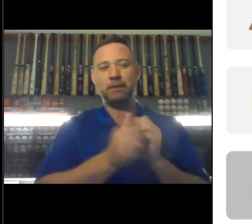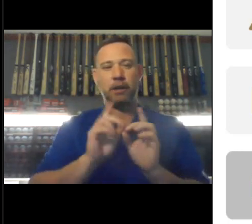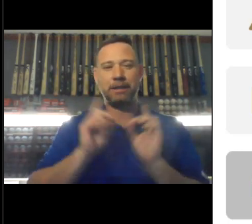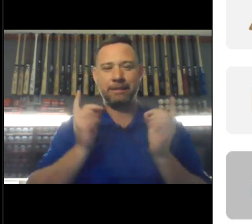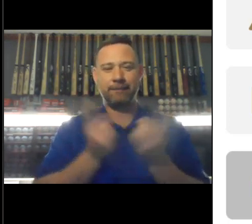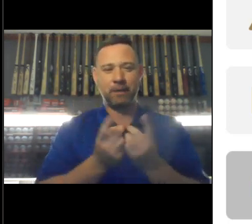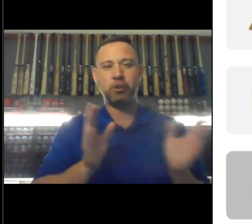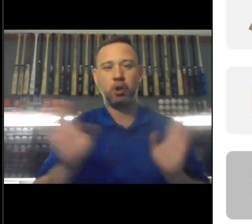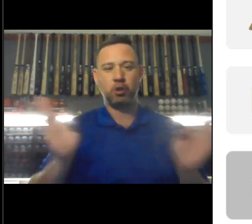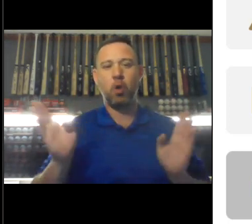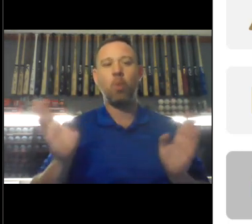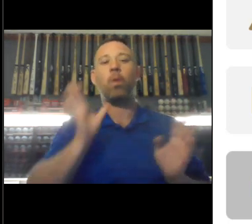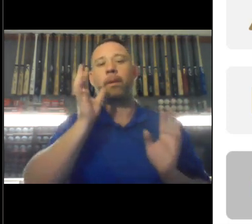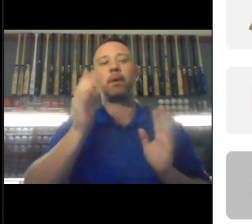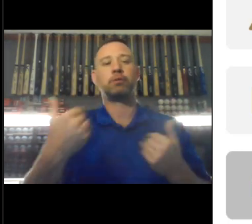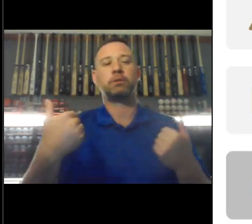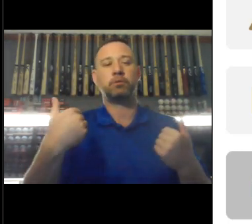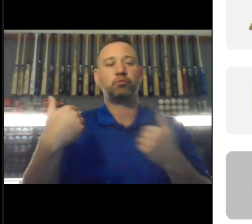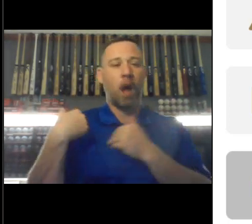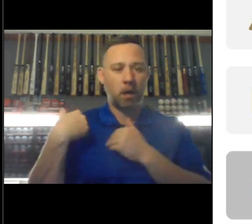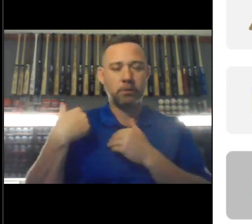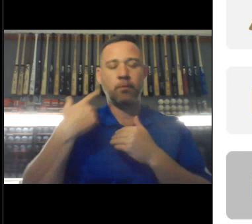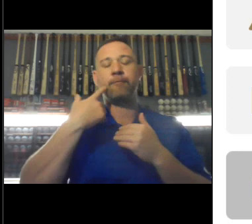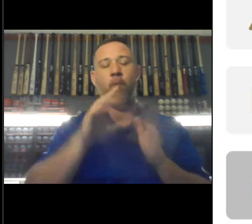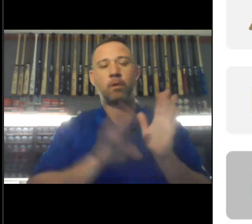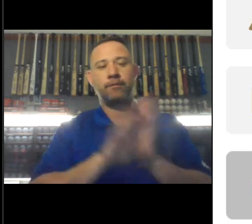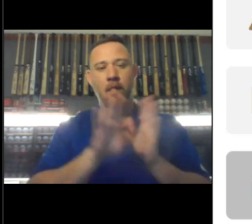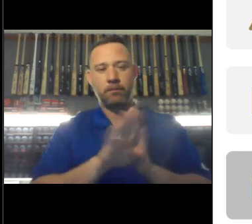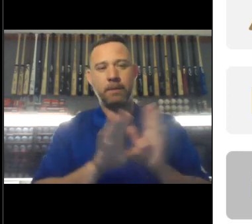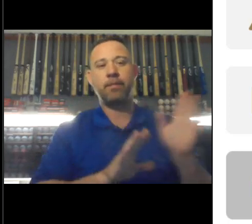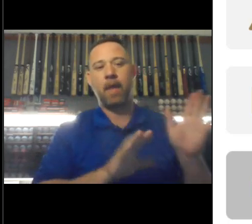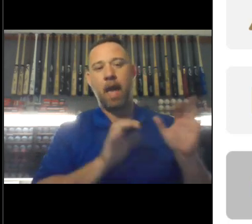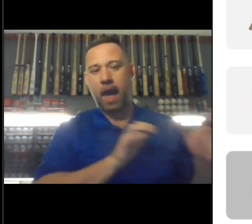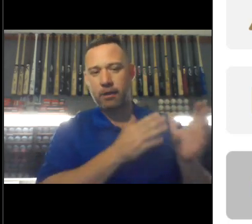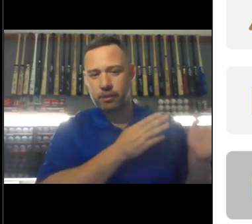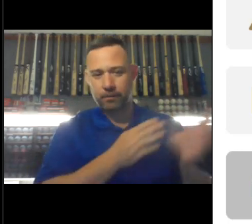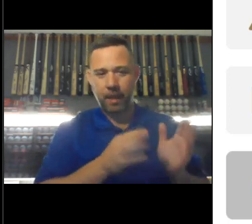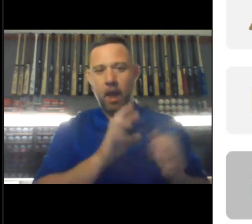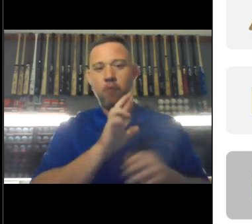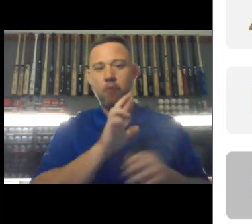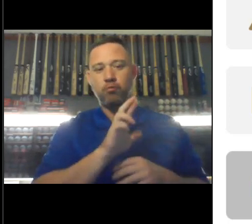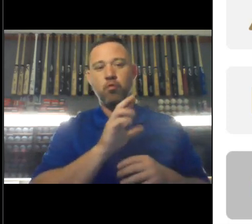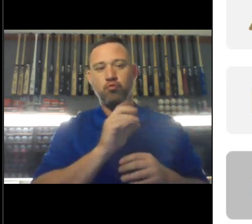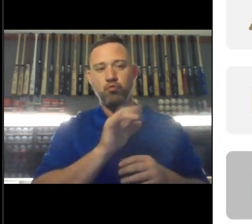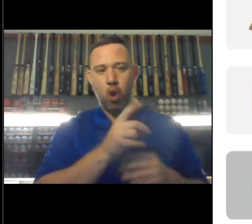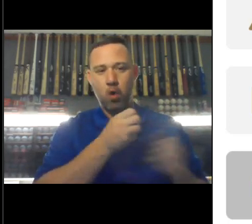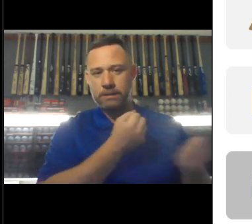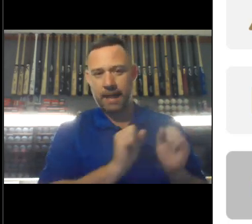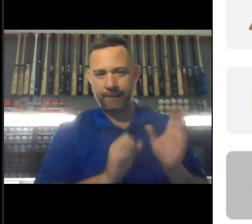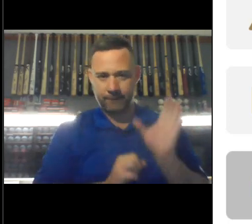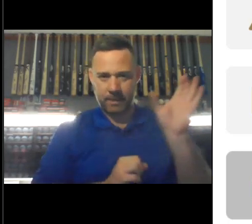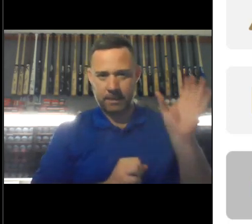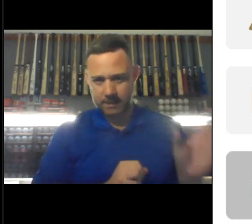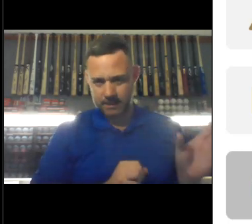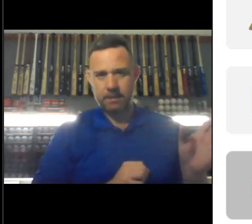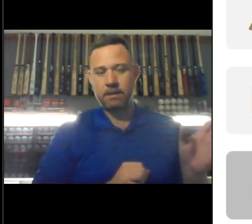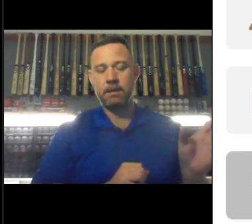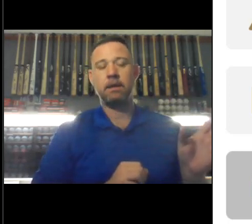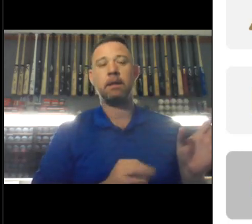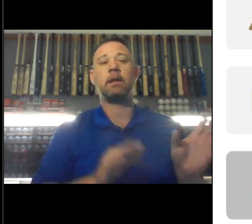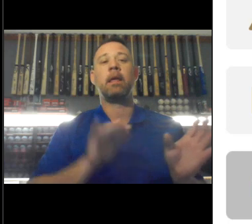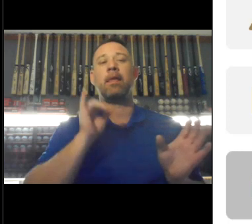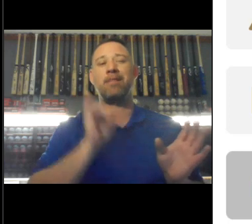for developing with their districts the Road Safety Action Plan. And the Road Safety Action Plan is really